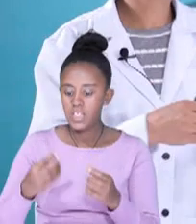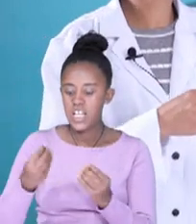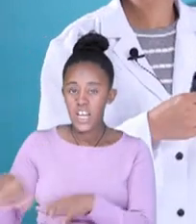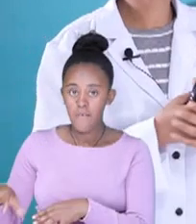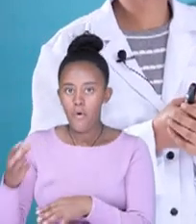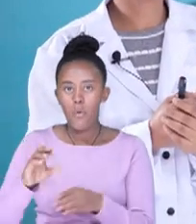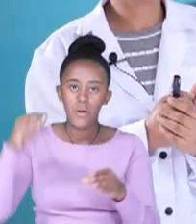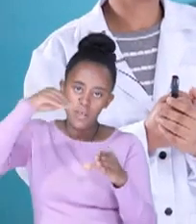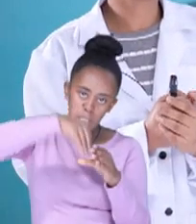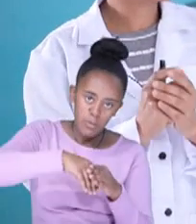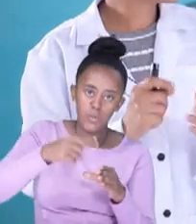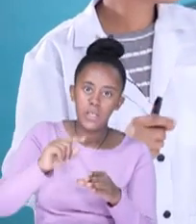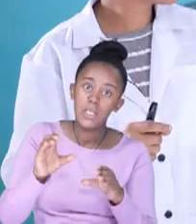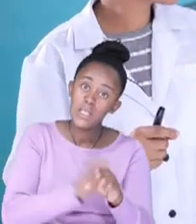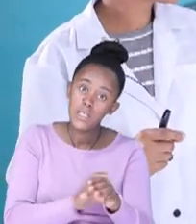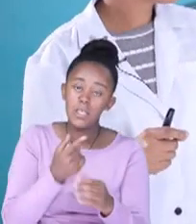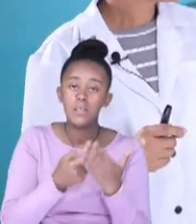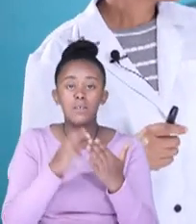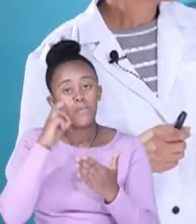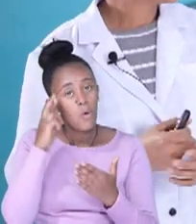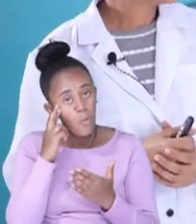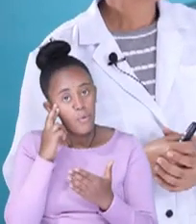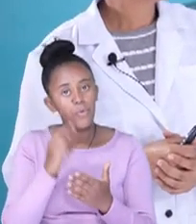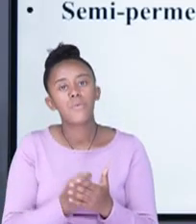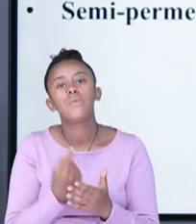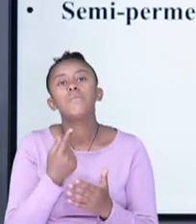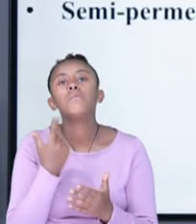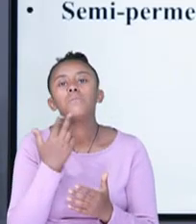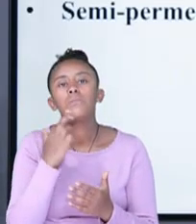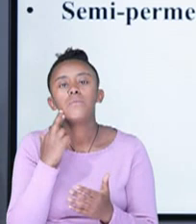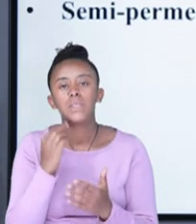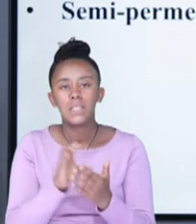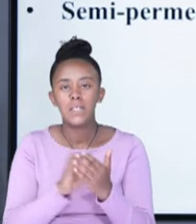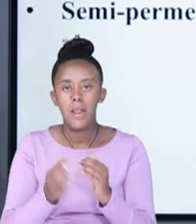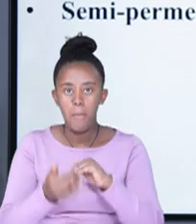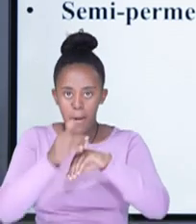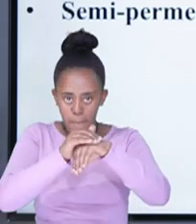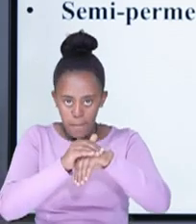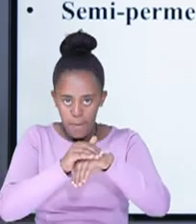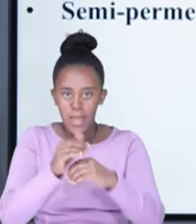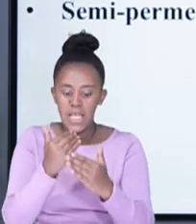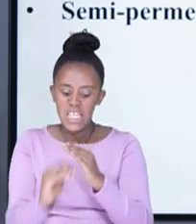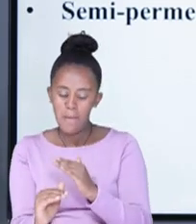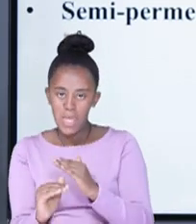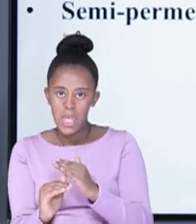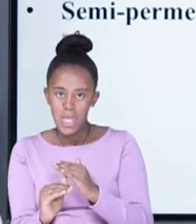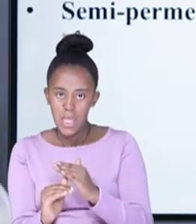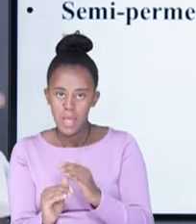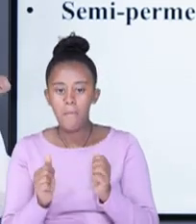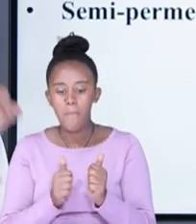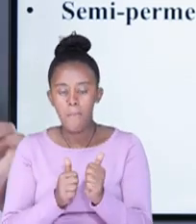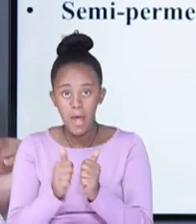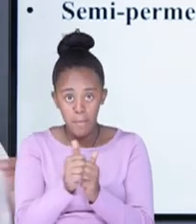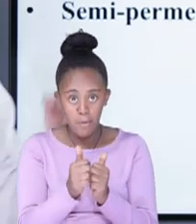or enter into the cell. This is because the cell membrane is a semi-permeable, or